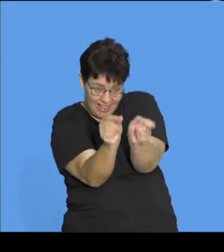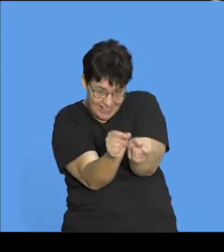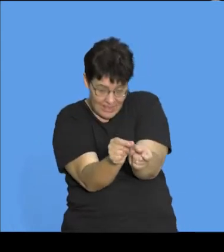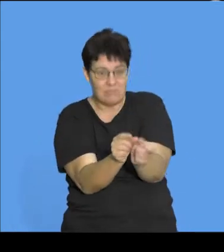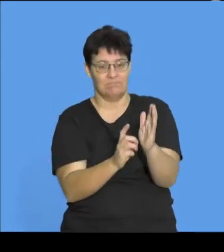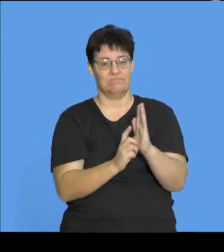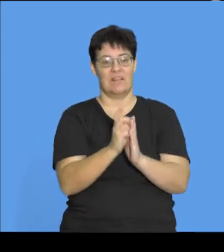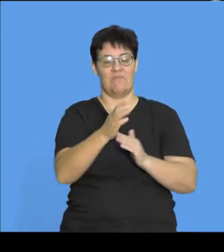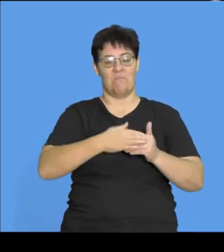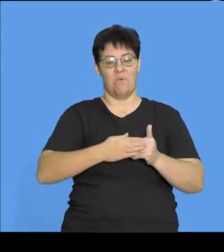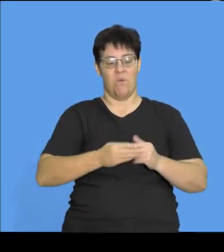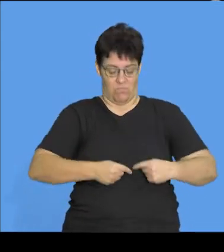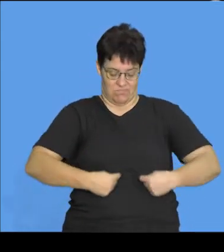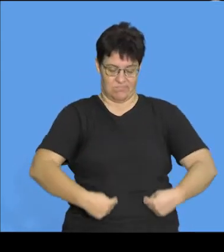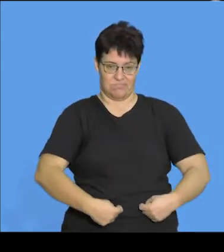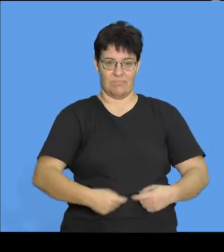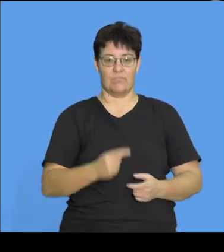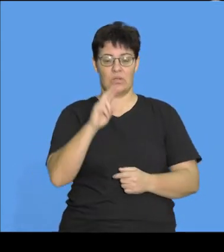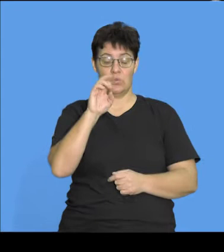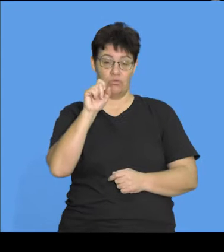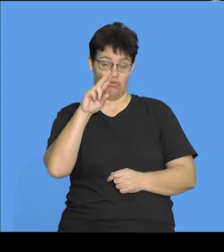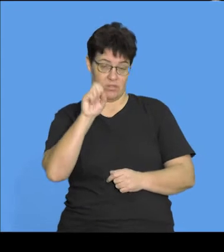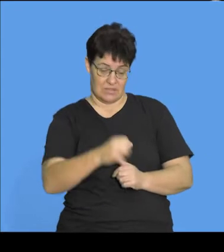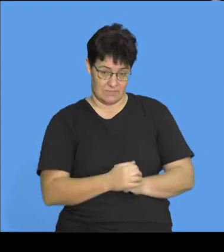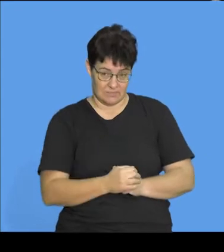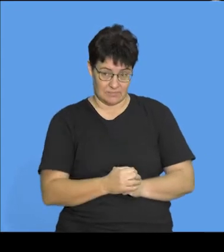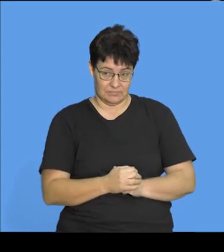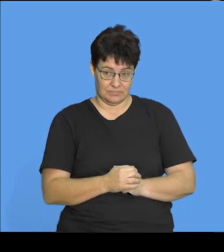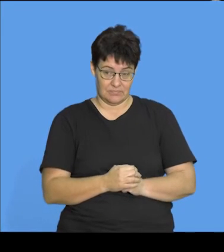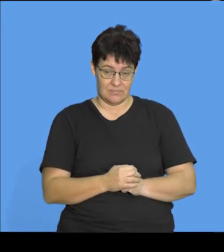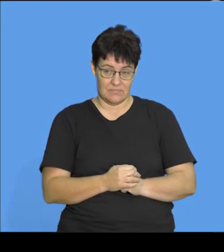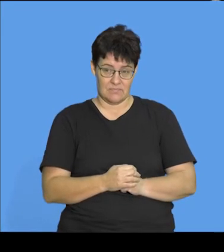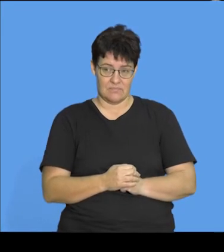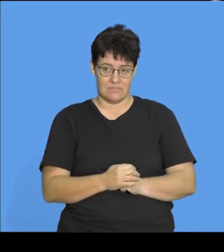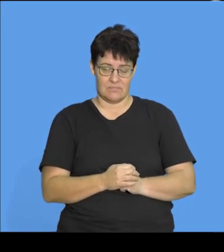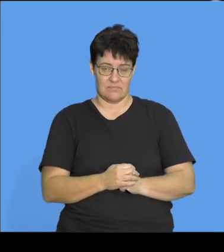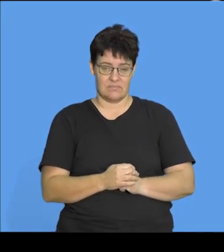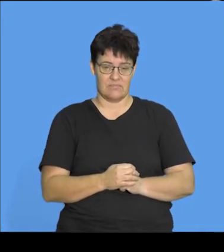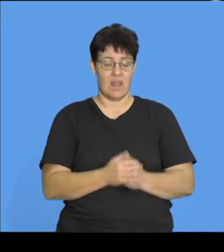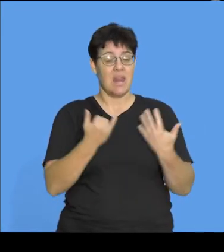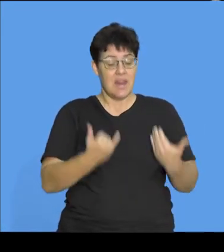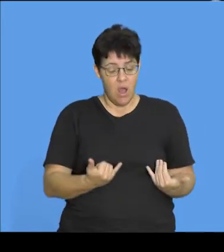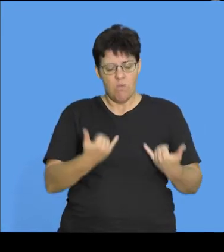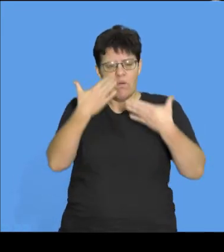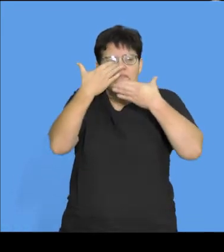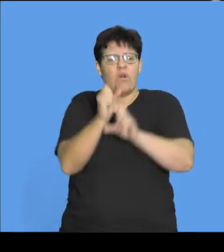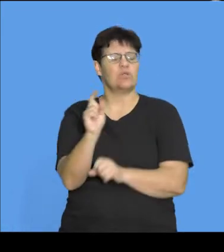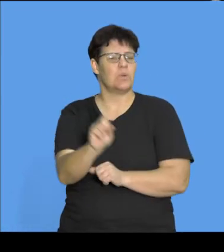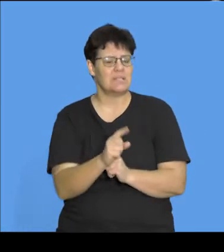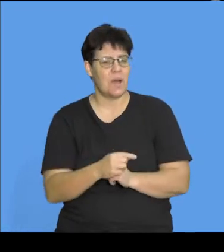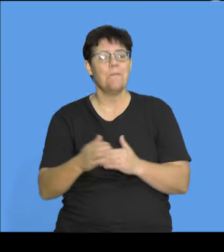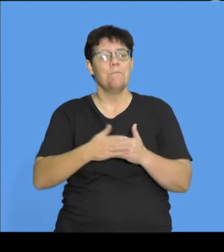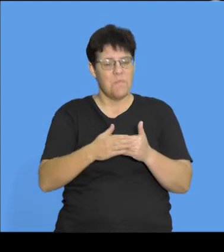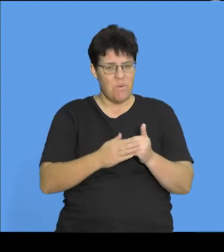uterus. Okay. In our next slide, we can focus on further developments